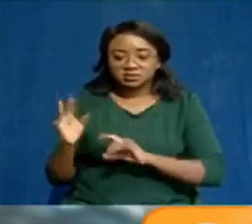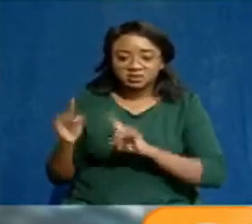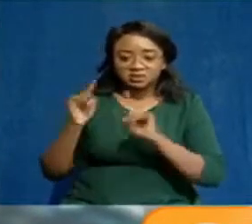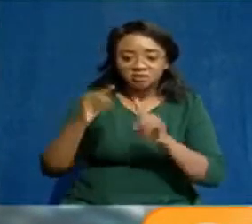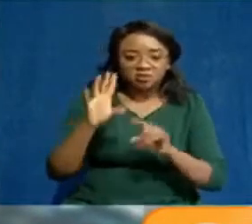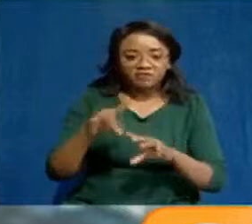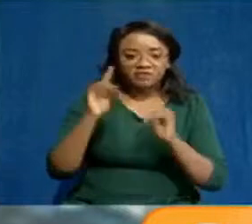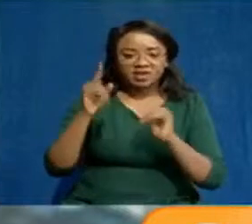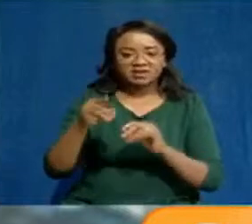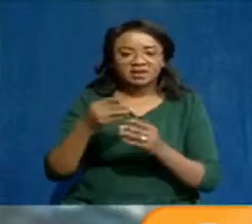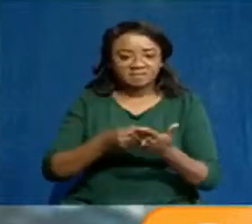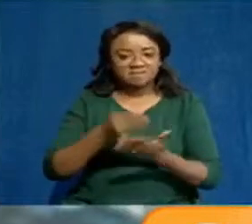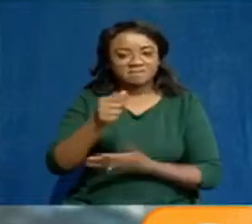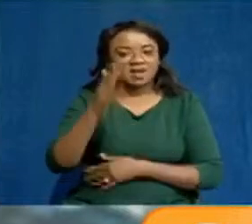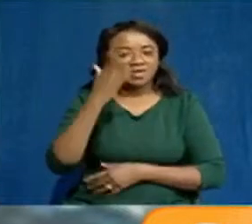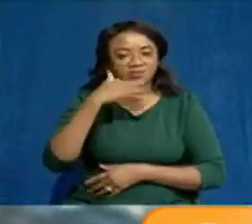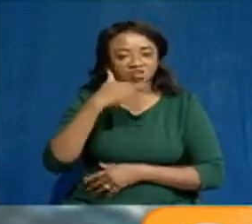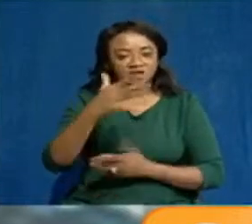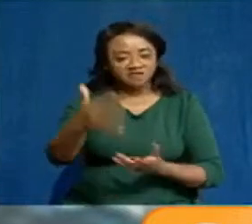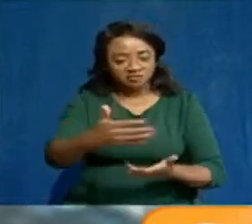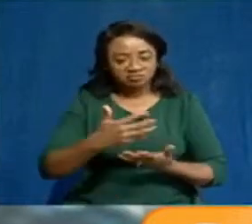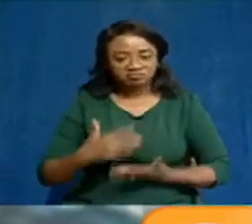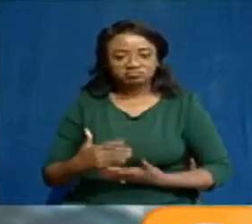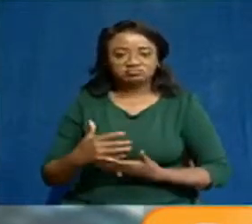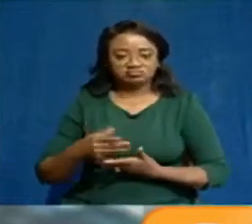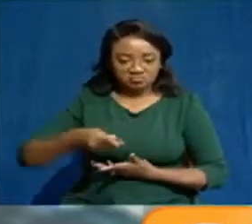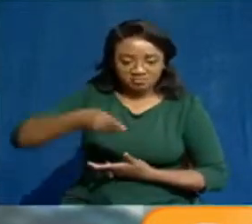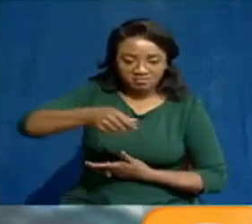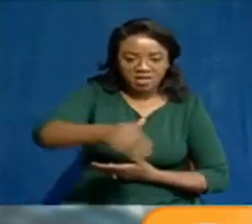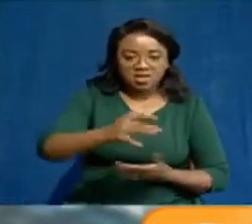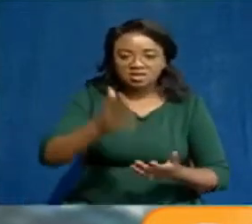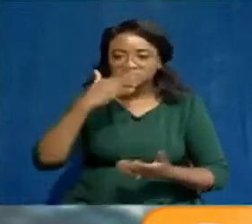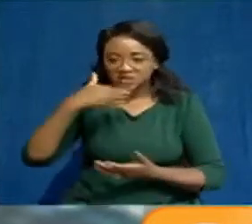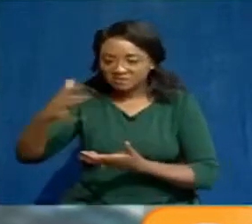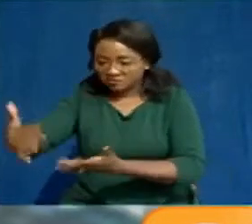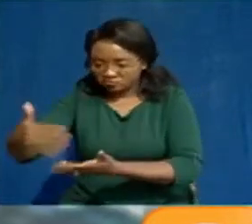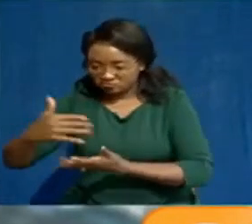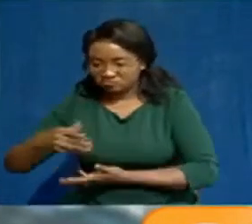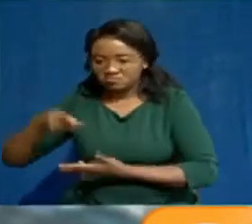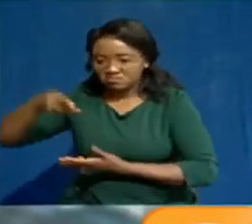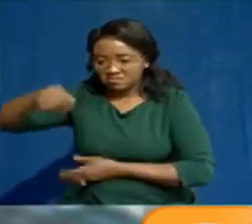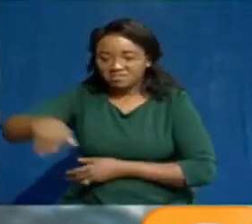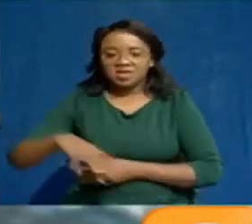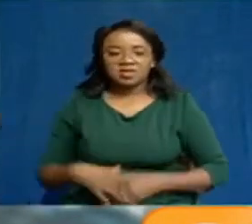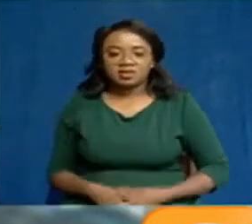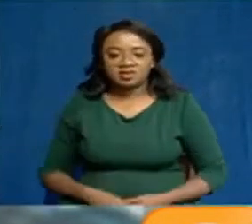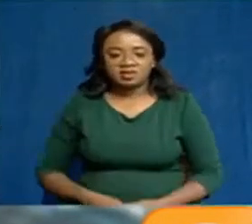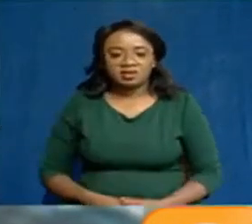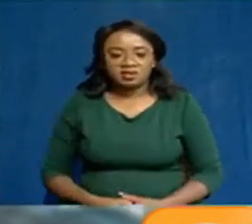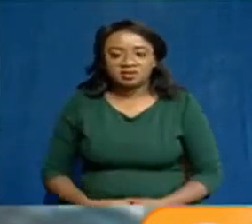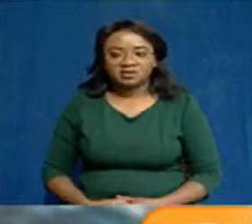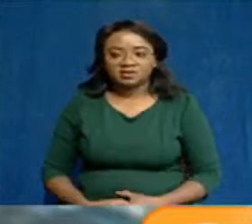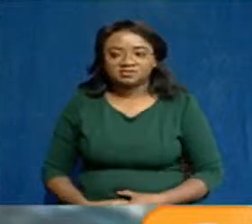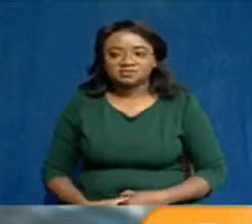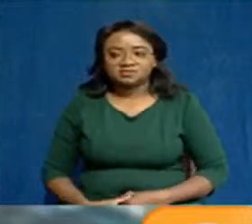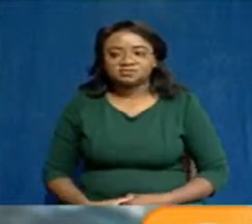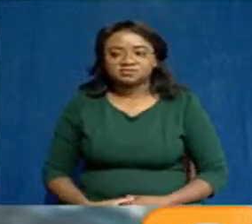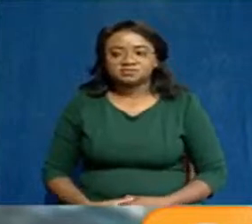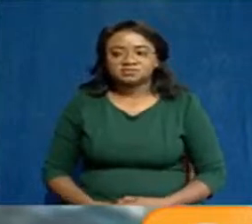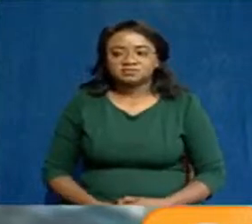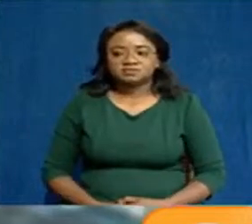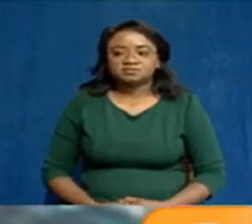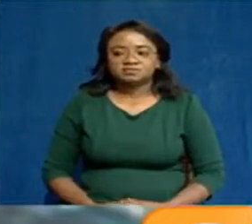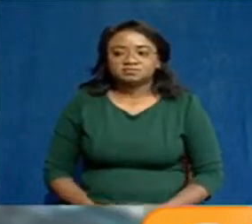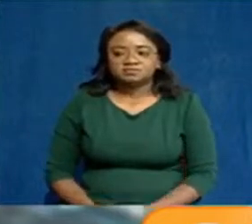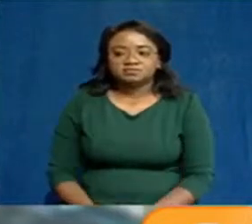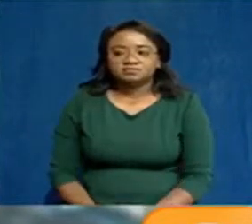even buying waste. But then the waste that they are producing at household level is huge compared to what Kenya is